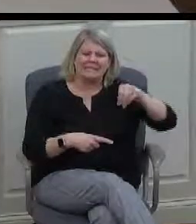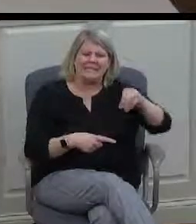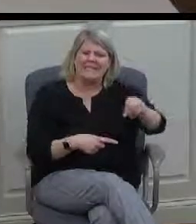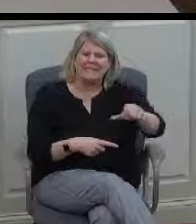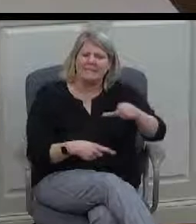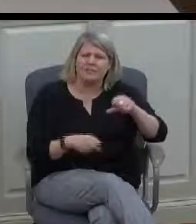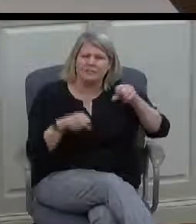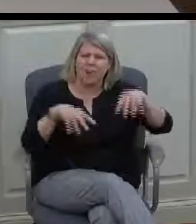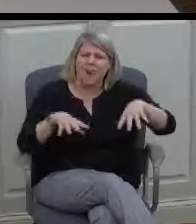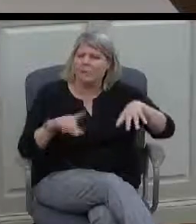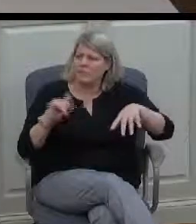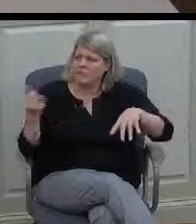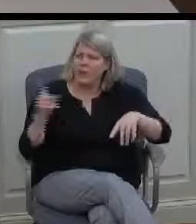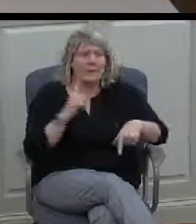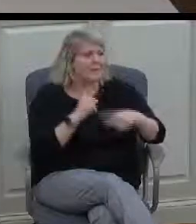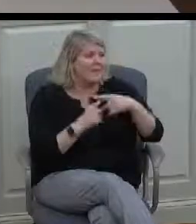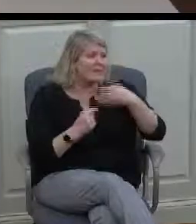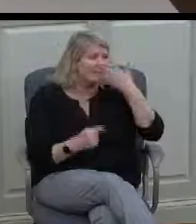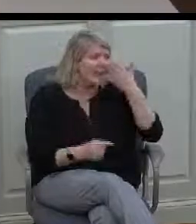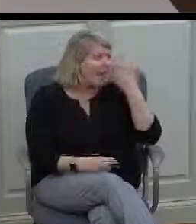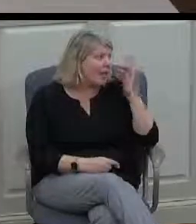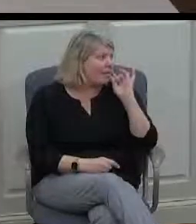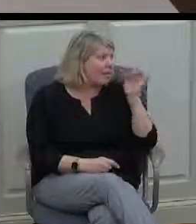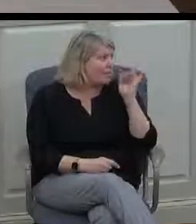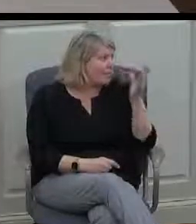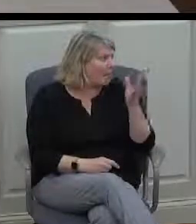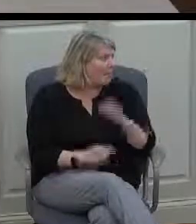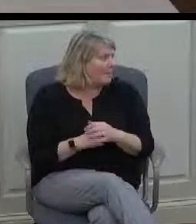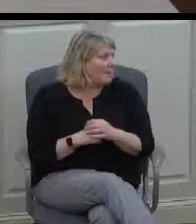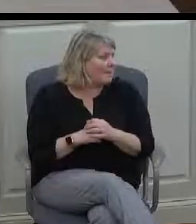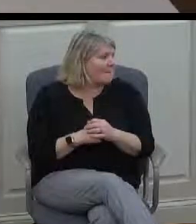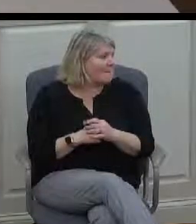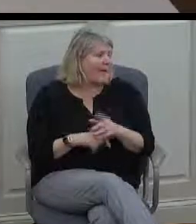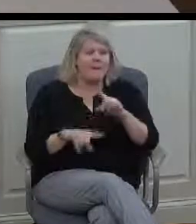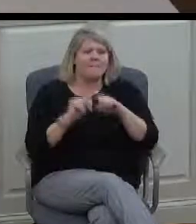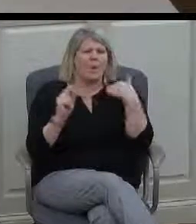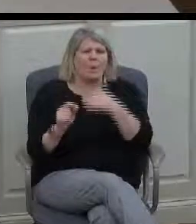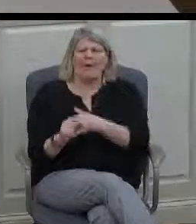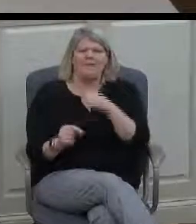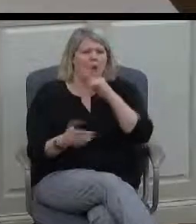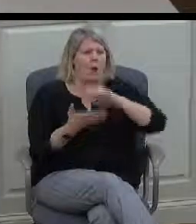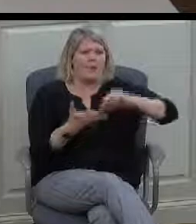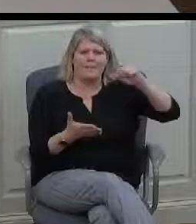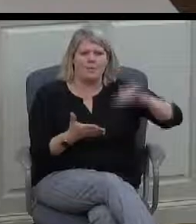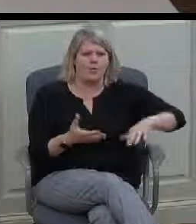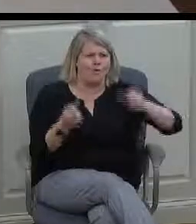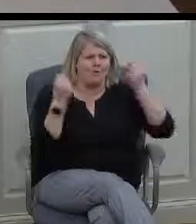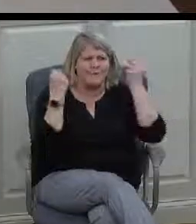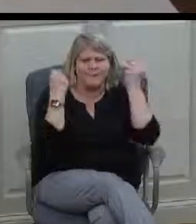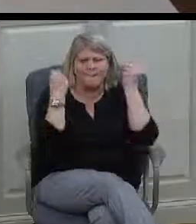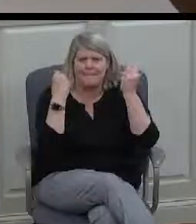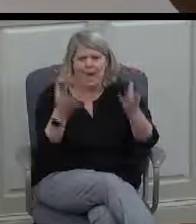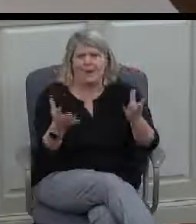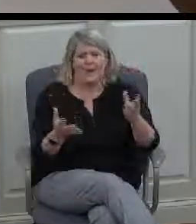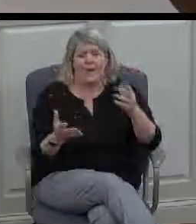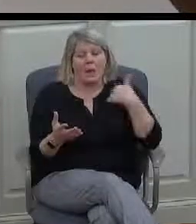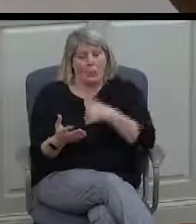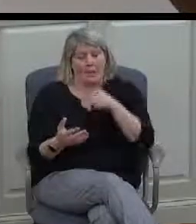But and the smell. and yeah, but no, we've not taken a mass number out. No, not at all, and we've definitely not added any